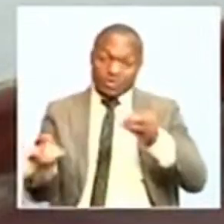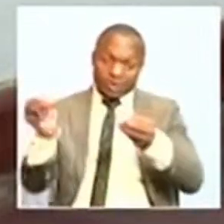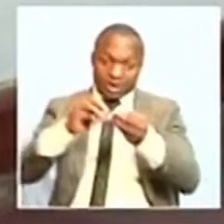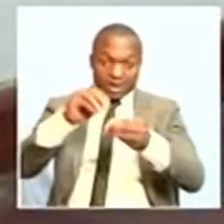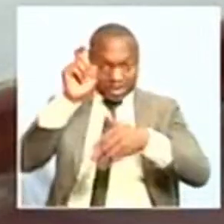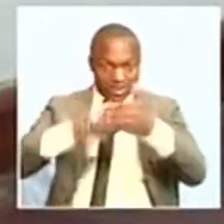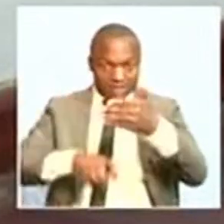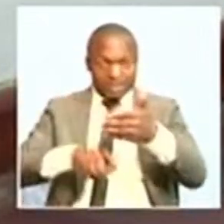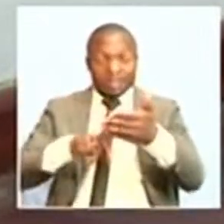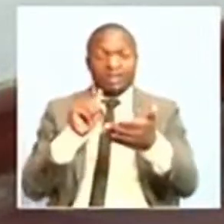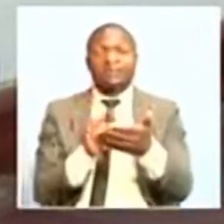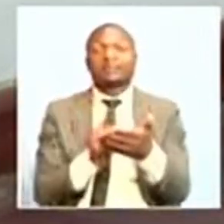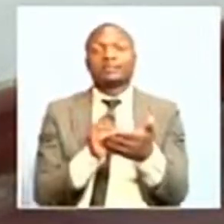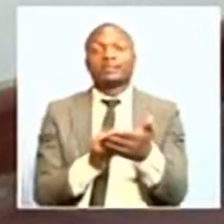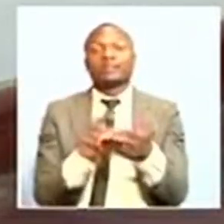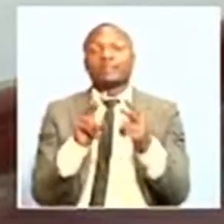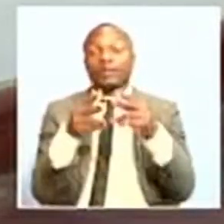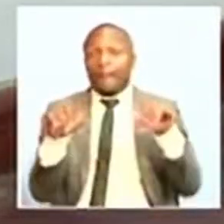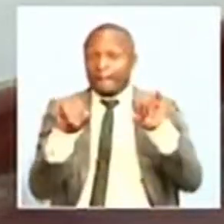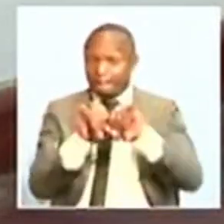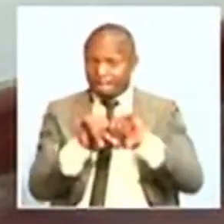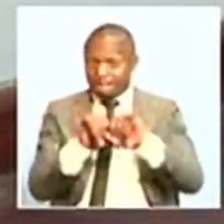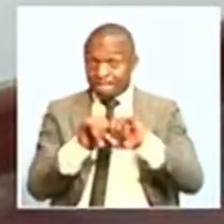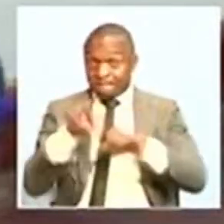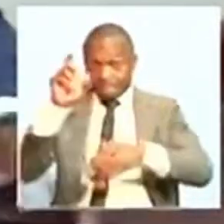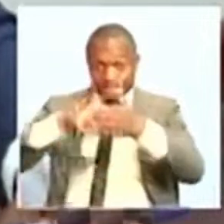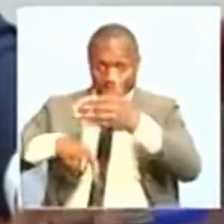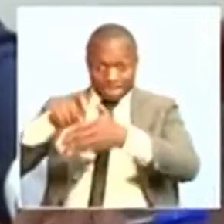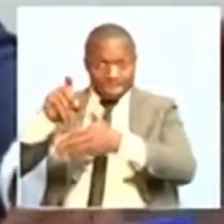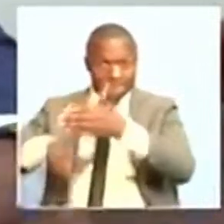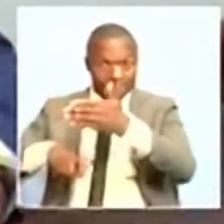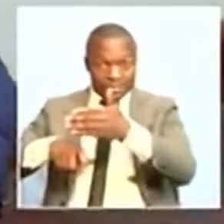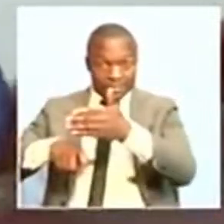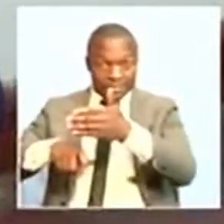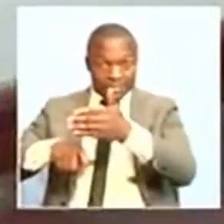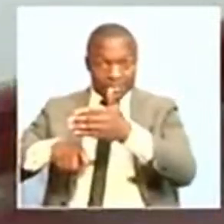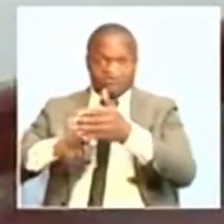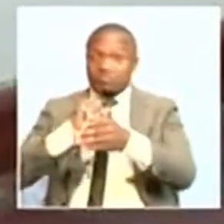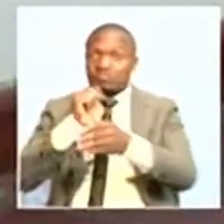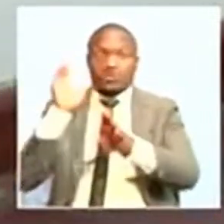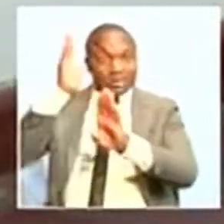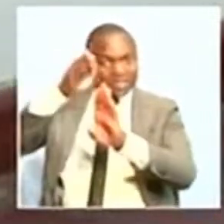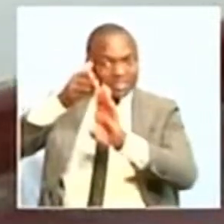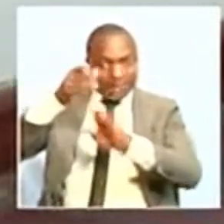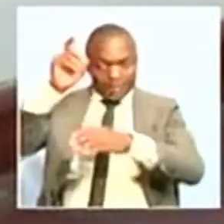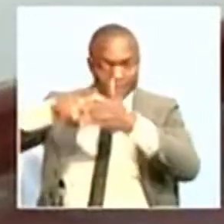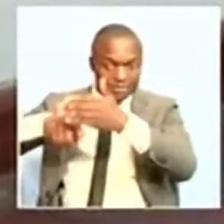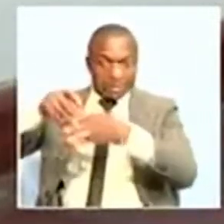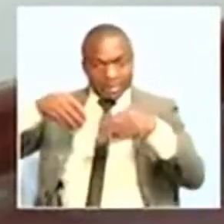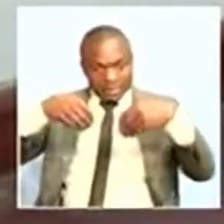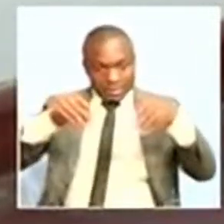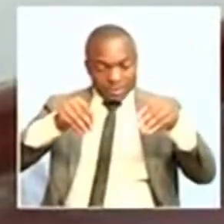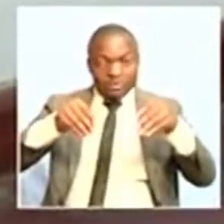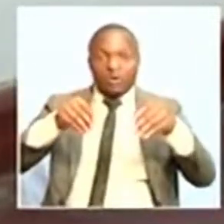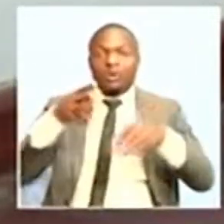a consumptive tax, which is an indirect tax that is levied on the sale of goods and services, and this